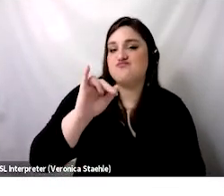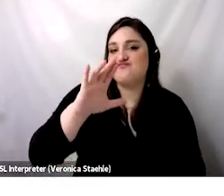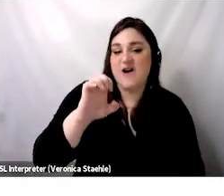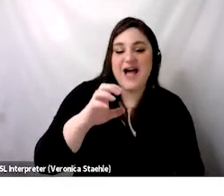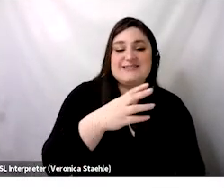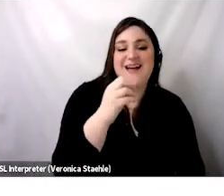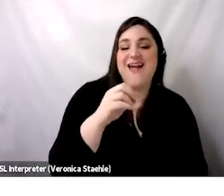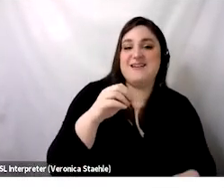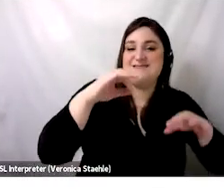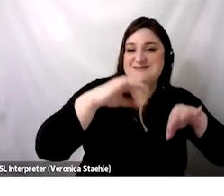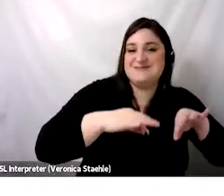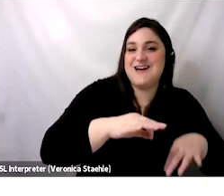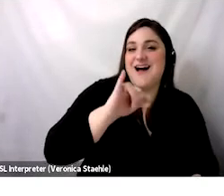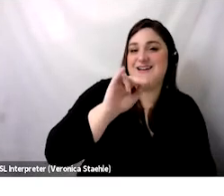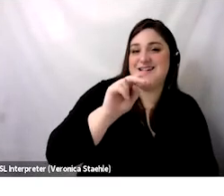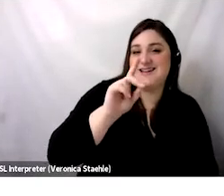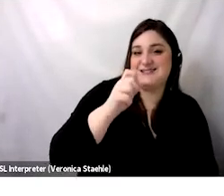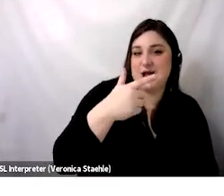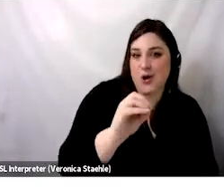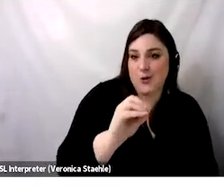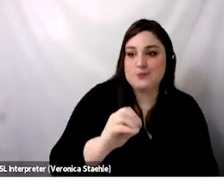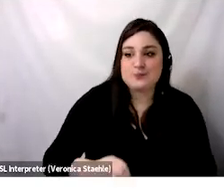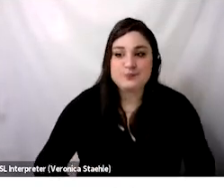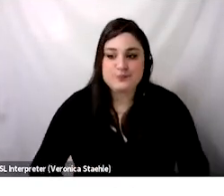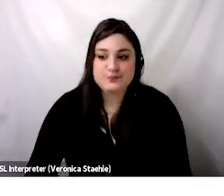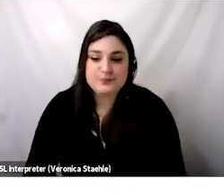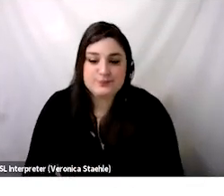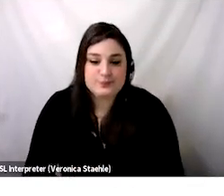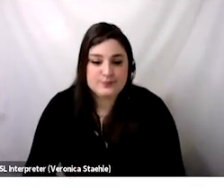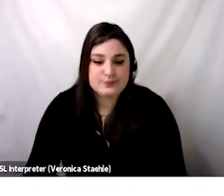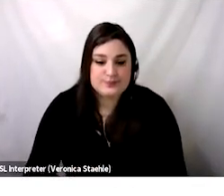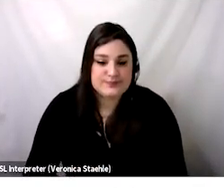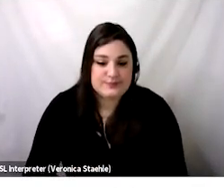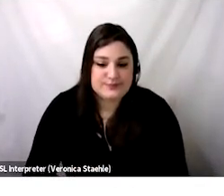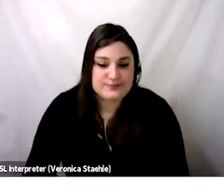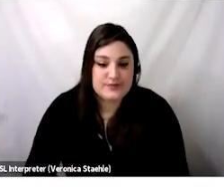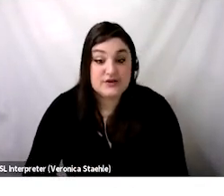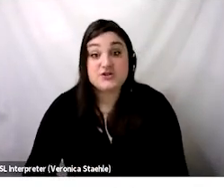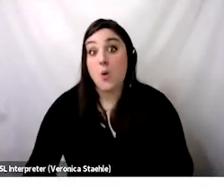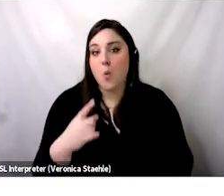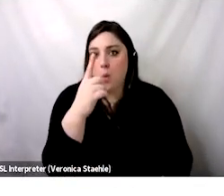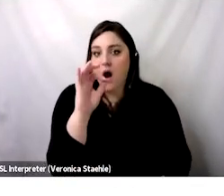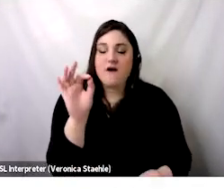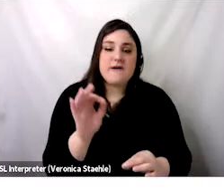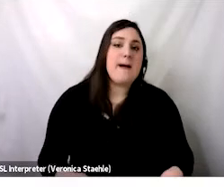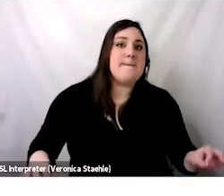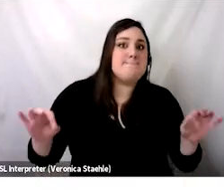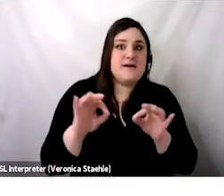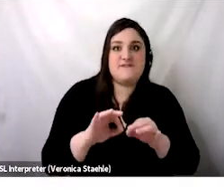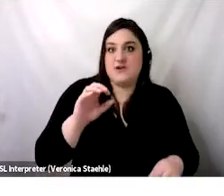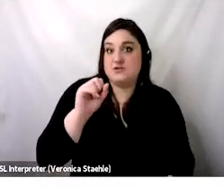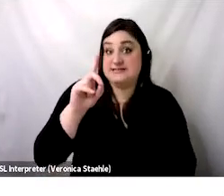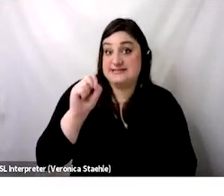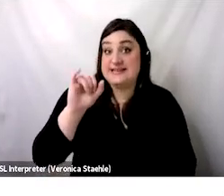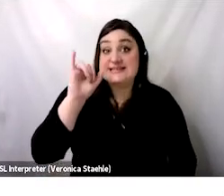So one of the pivotal seeds that enslaved Africans brought with them to define a nation